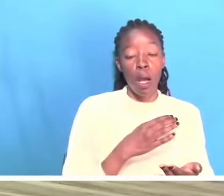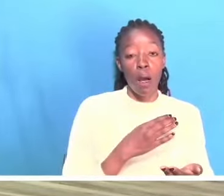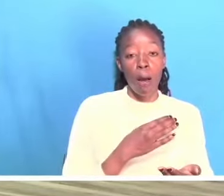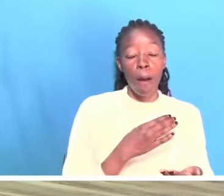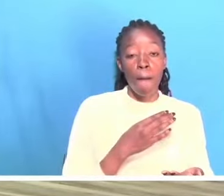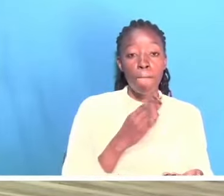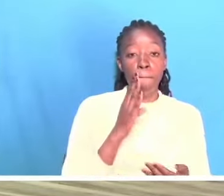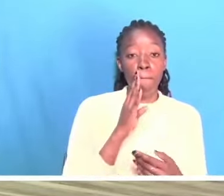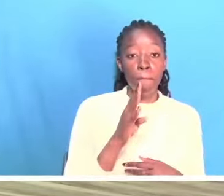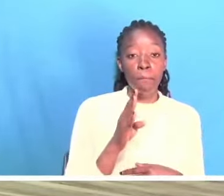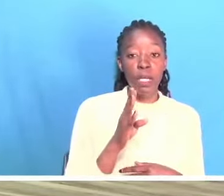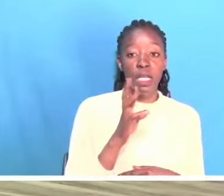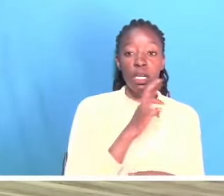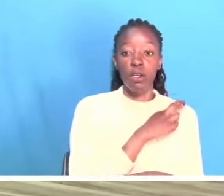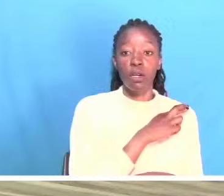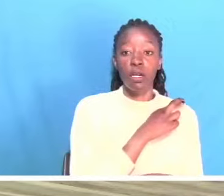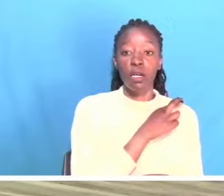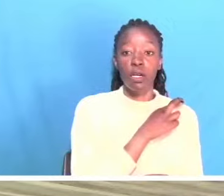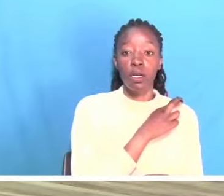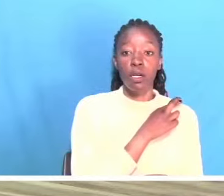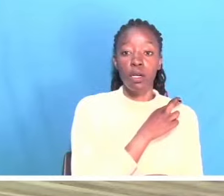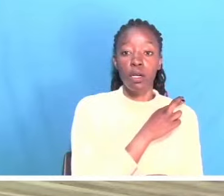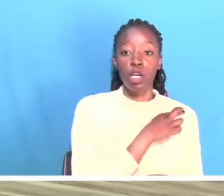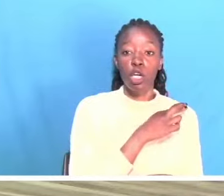hasn't it been of any use to you?